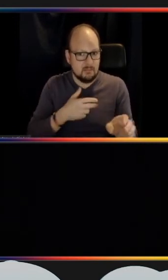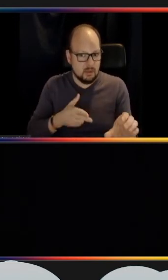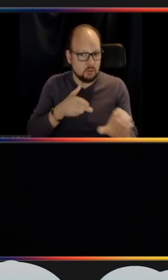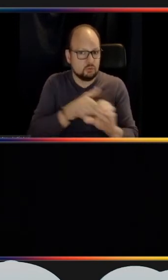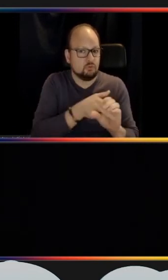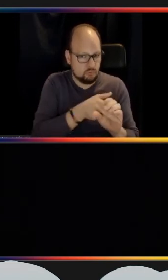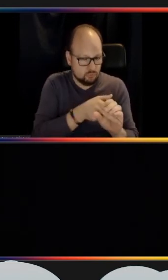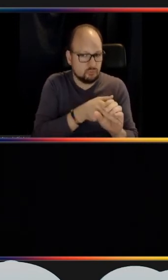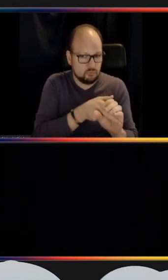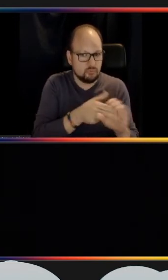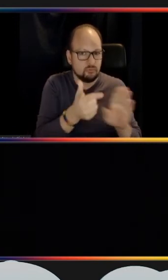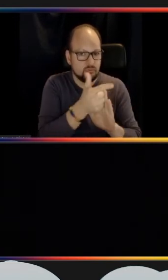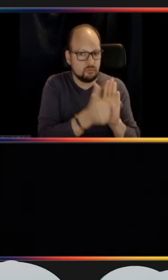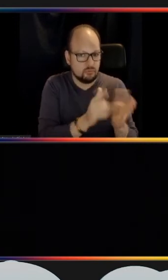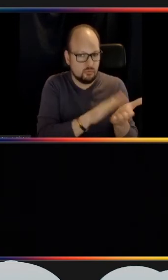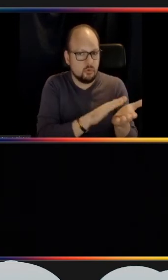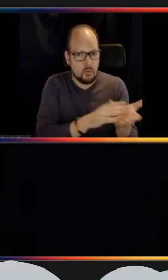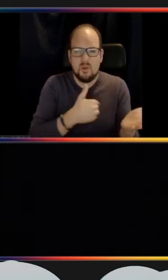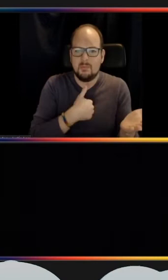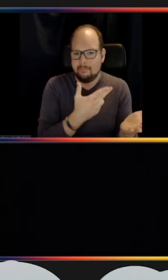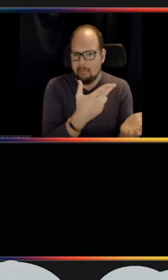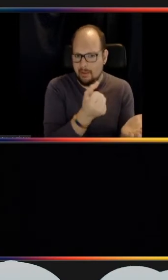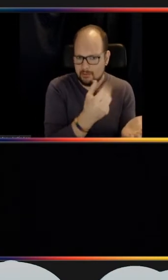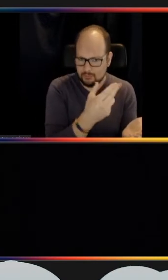my path. I was in high school when I got the show.